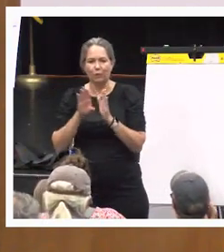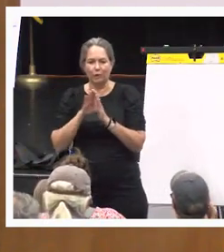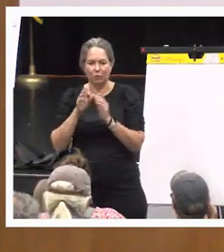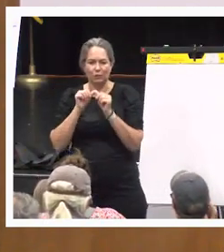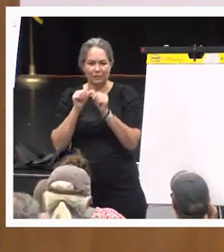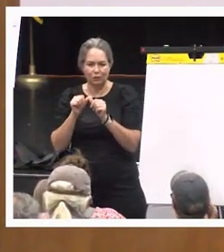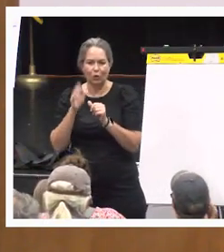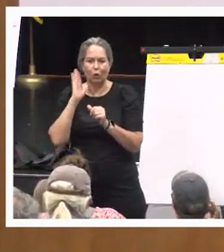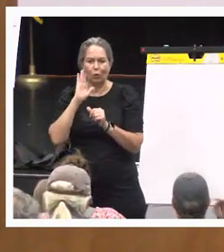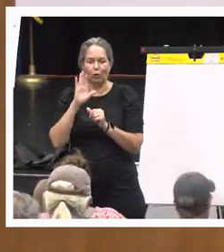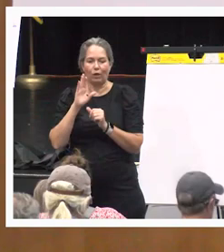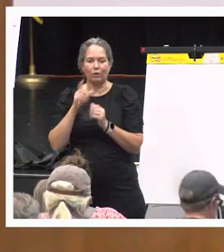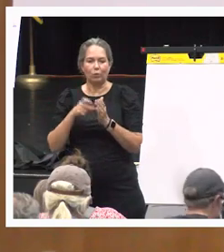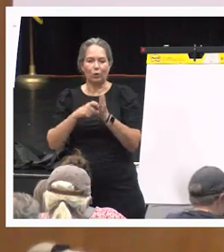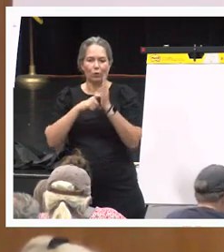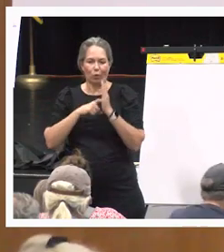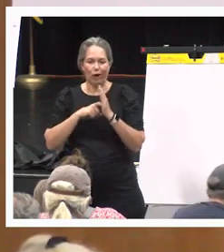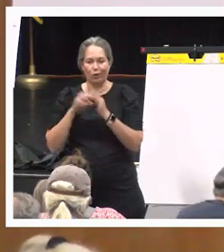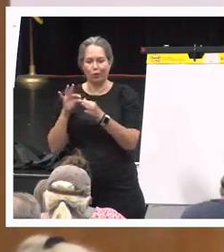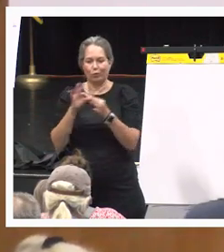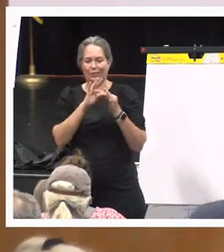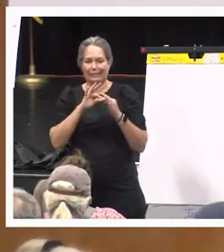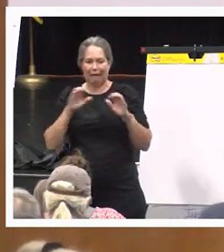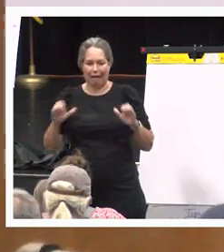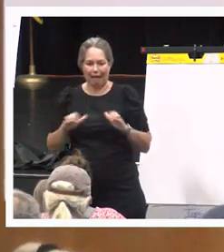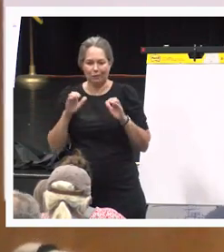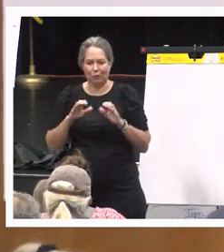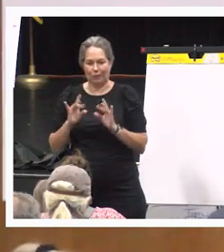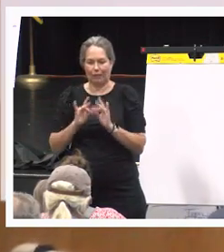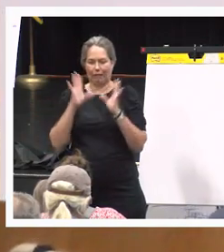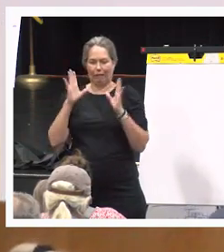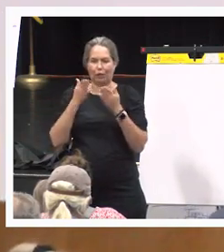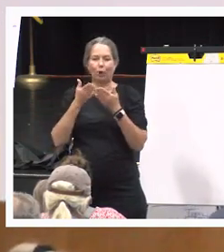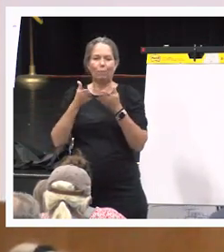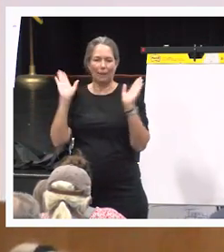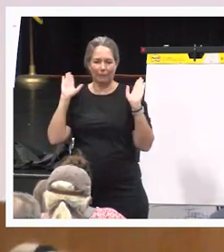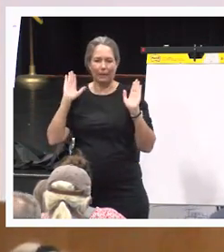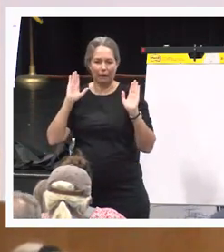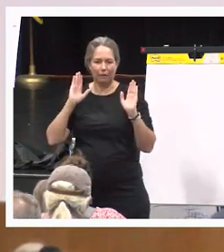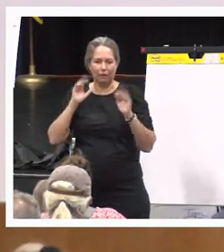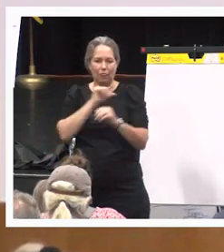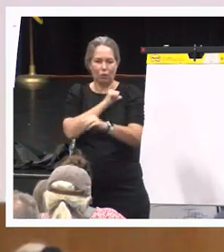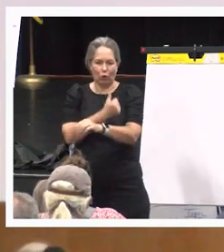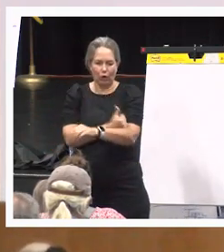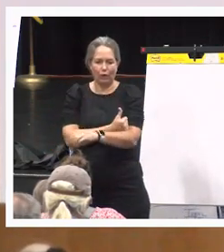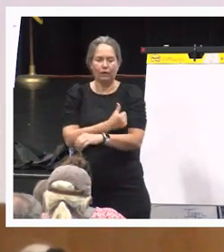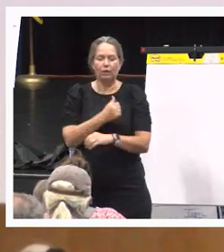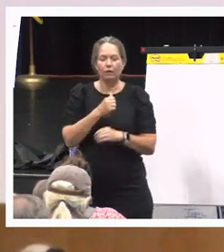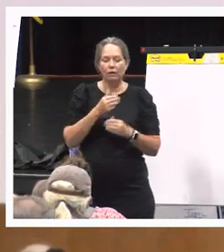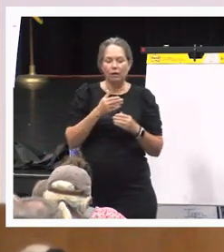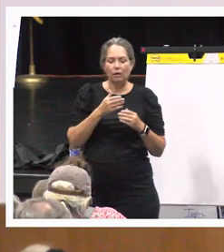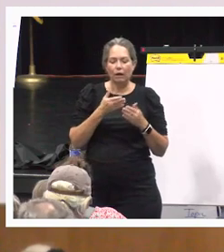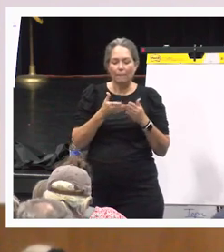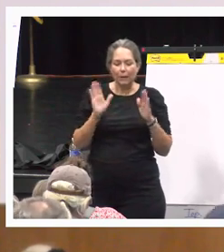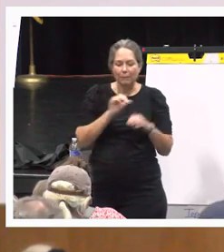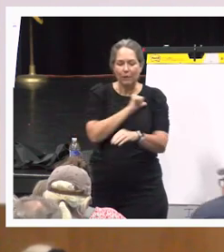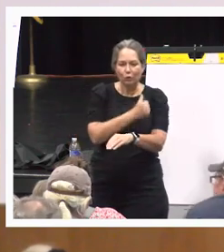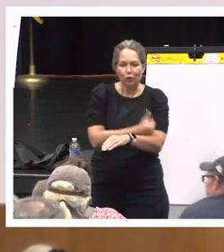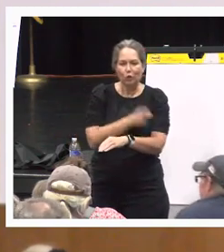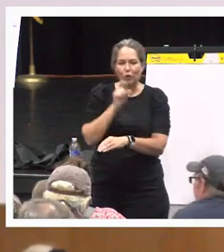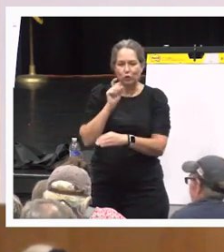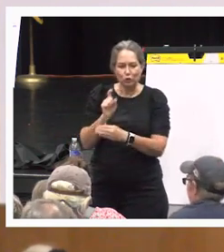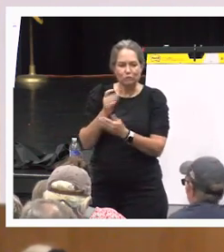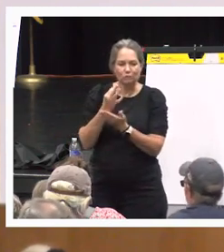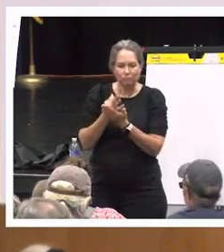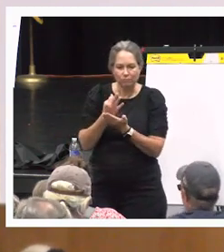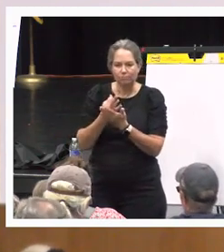will require unity of action, clear public authority. A public-private authority should be commissioned, funded, and staffed